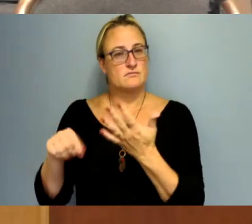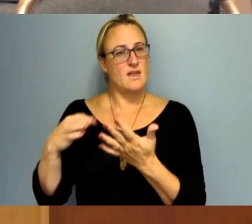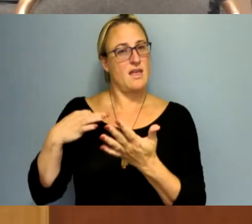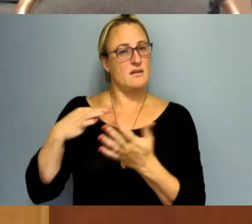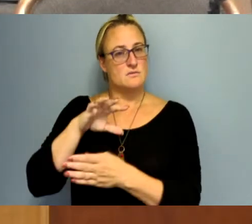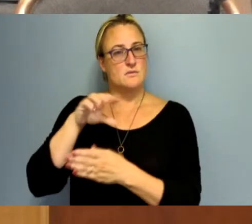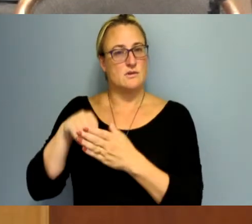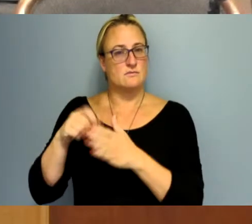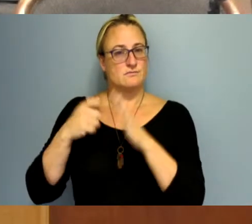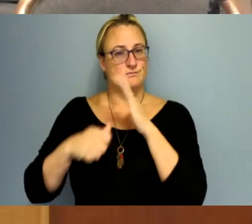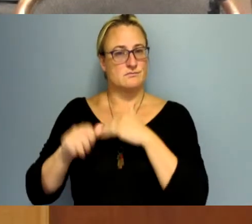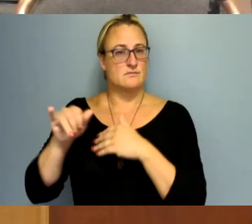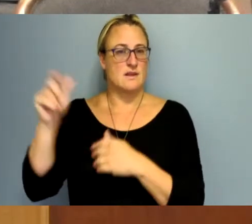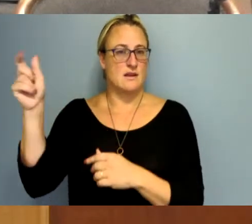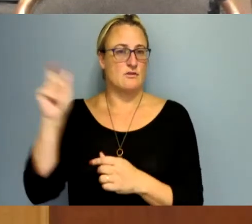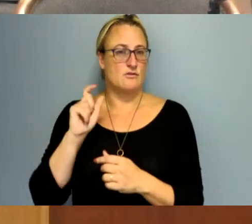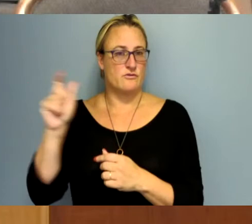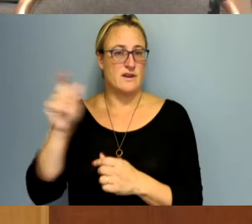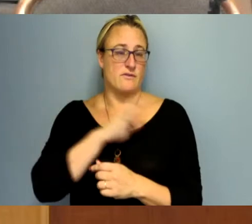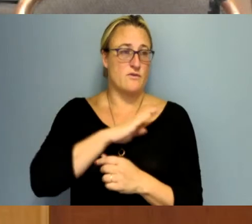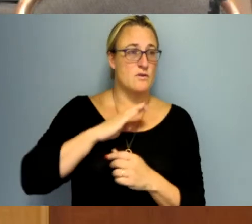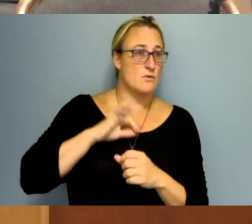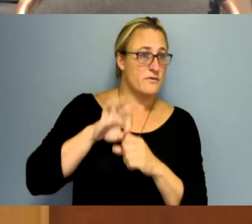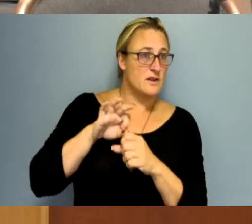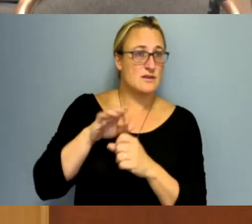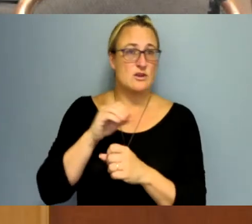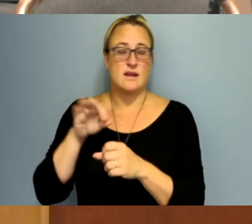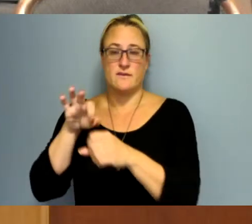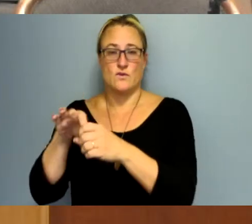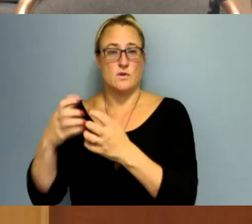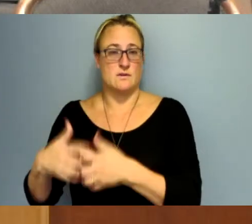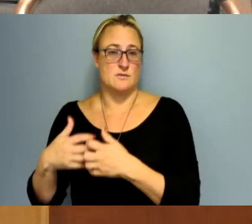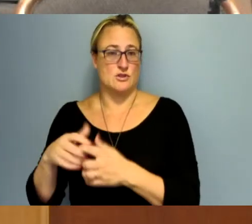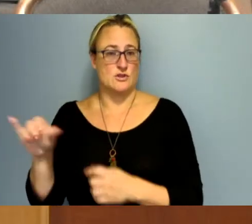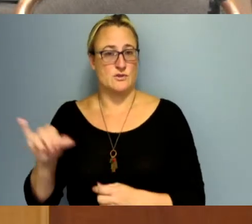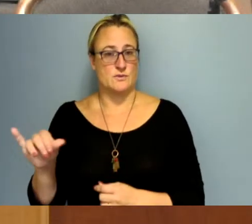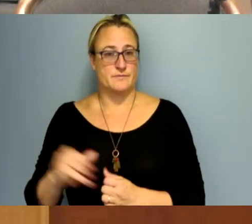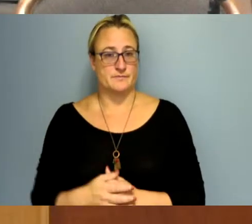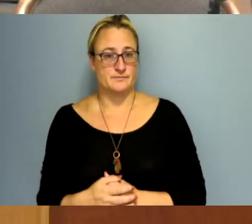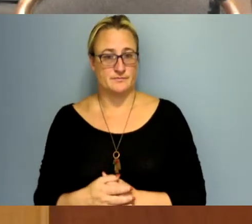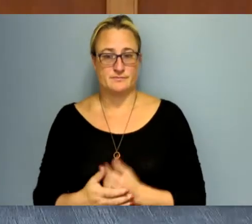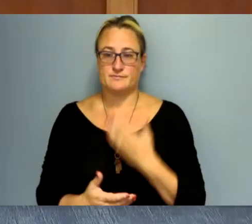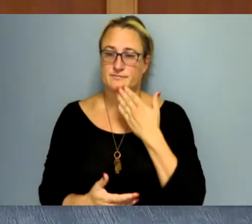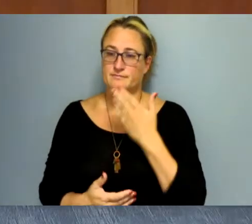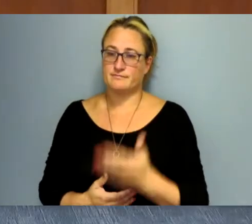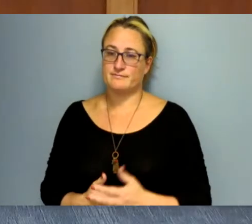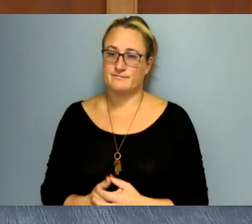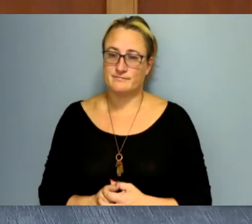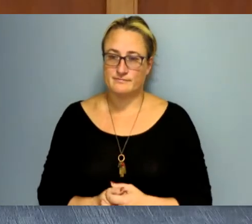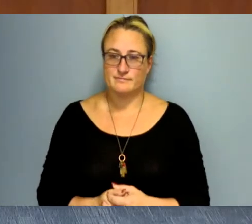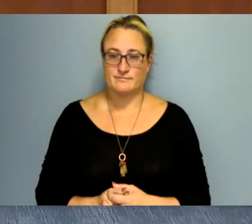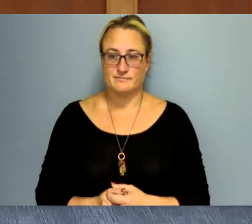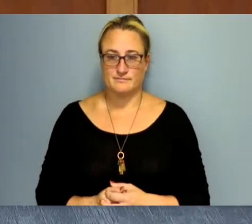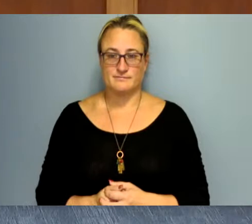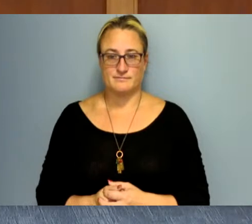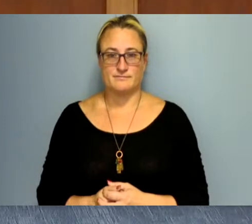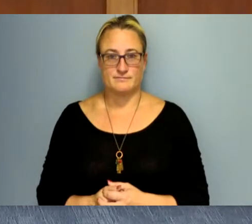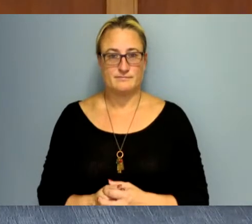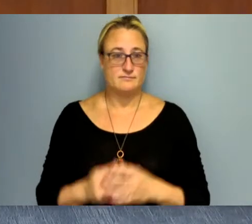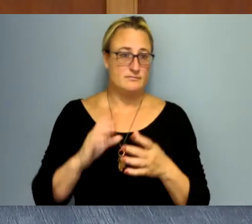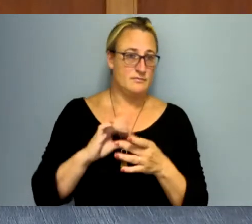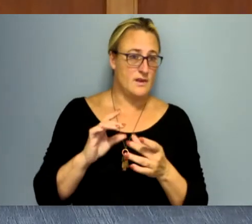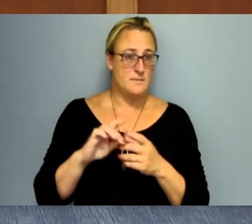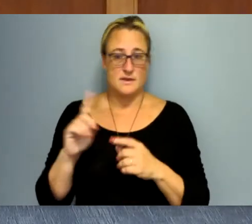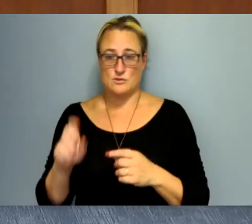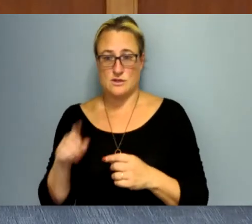grant in both the Board of Elections and the voting machines departments. Okay, thank you. All right. Comments or questions for